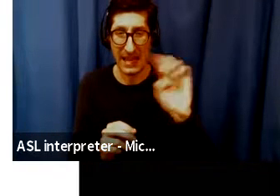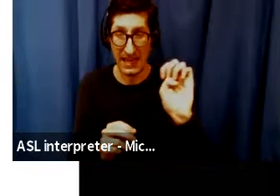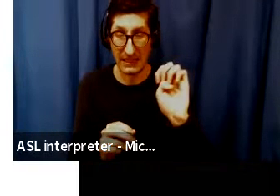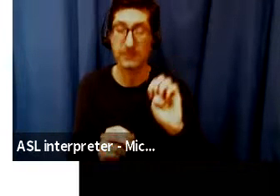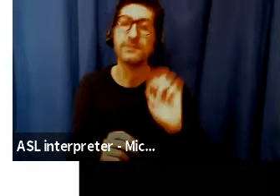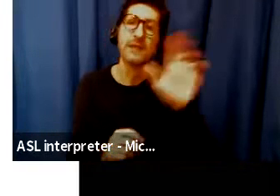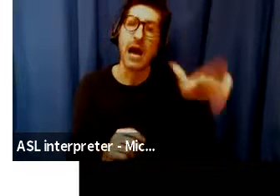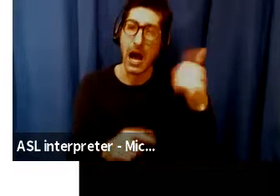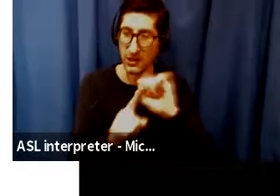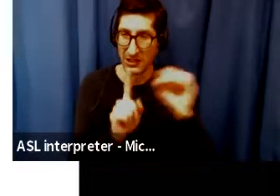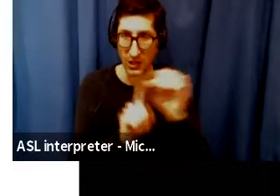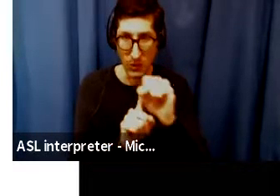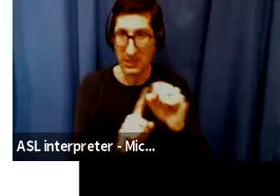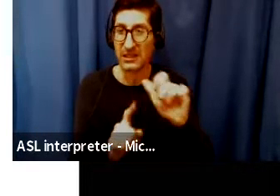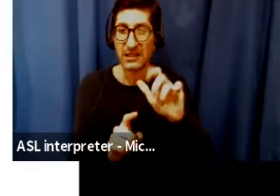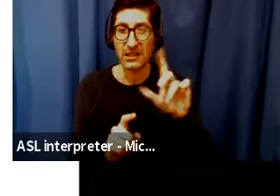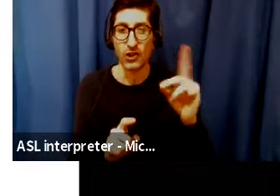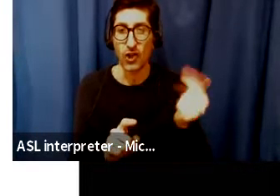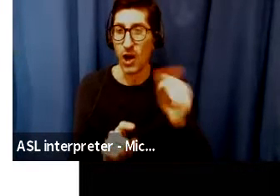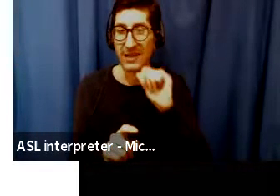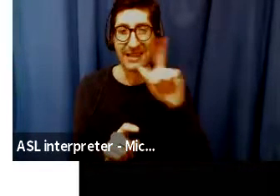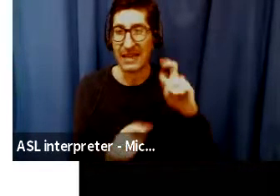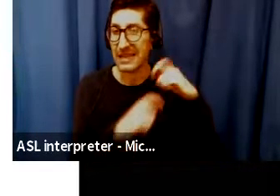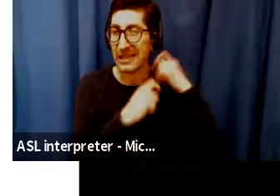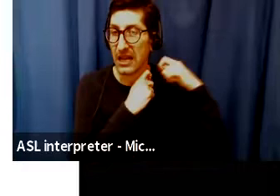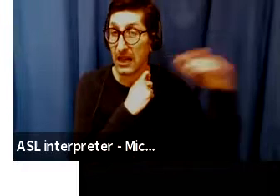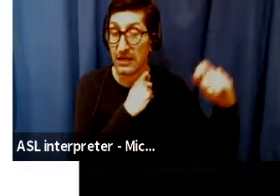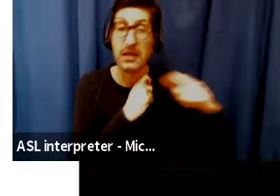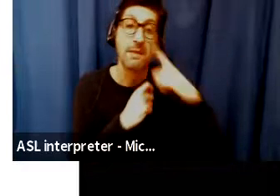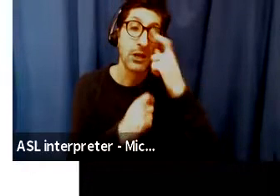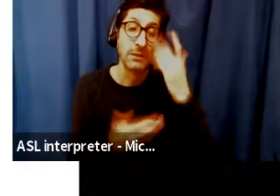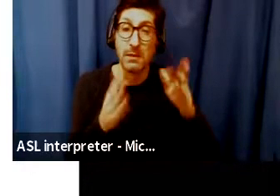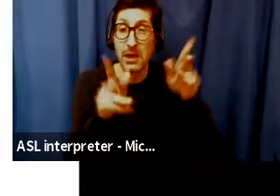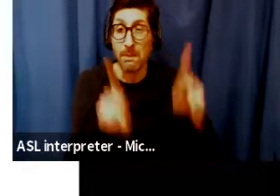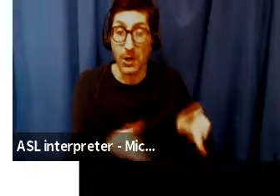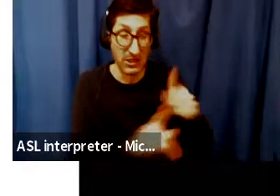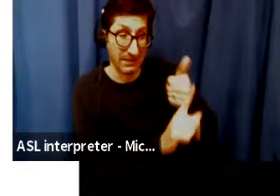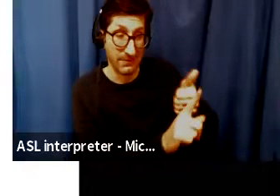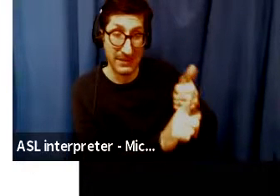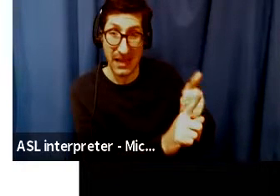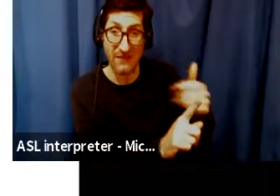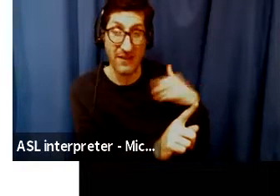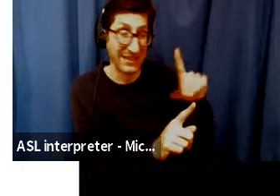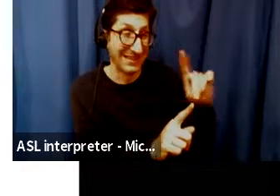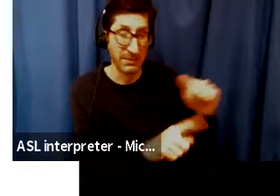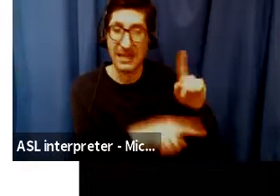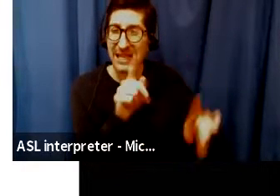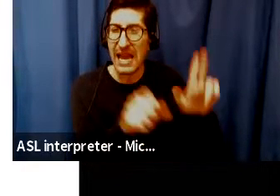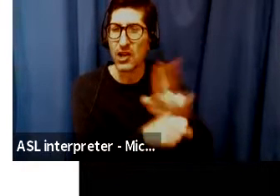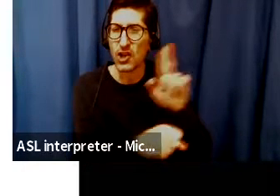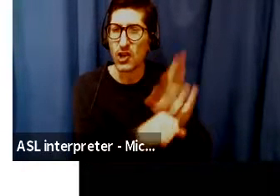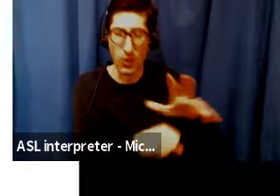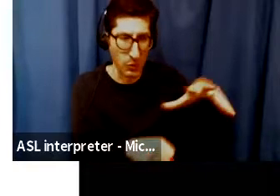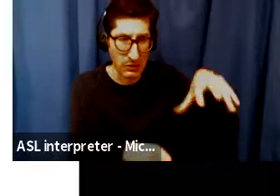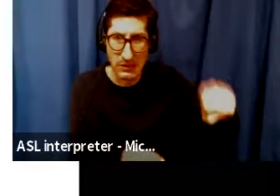narrow circumstances is because the person is unable, because of the disability, to hold a leash or use a harness, but this animal still